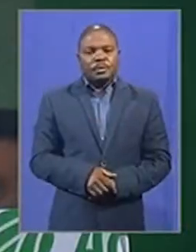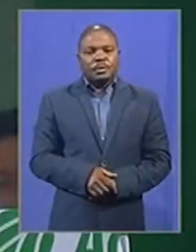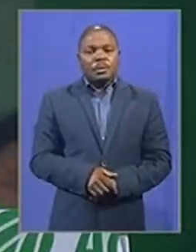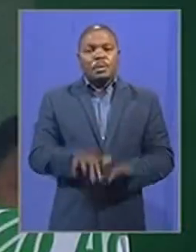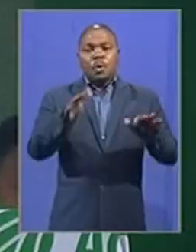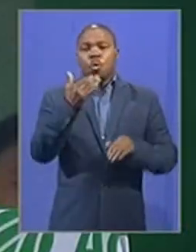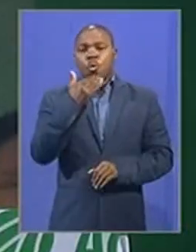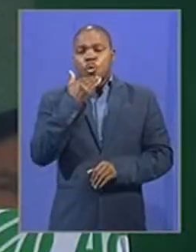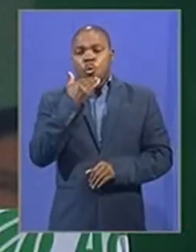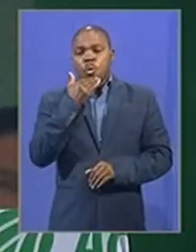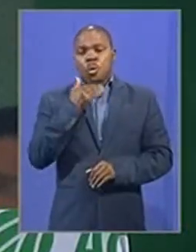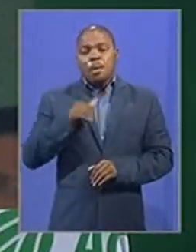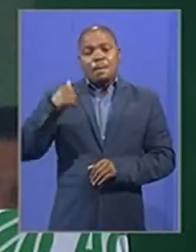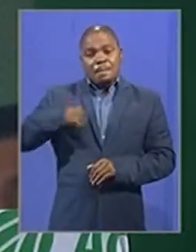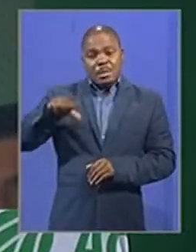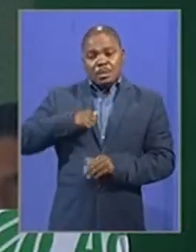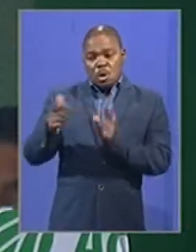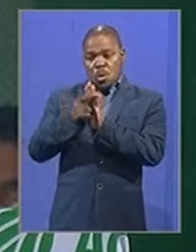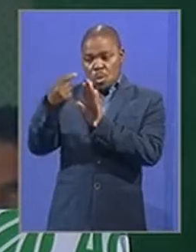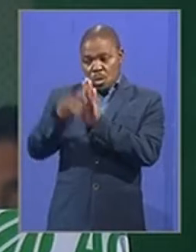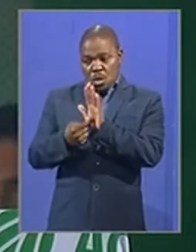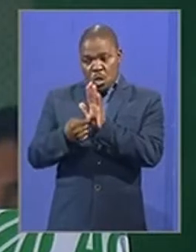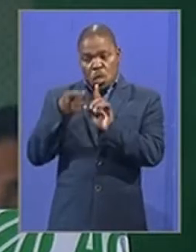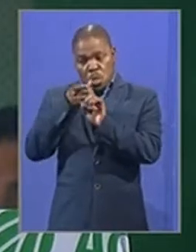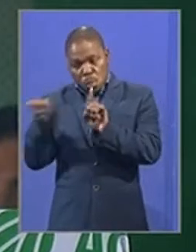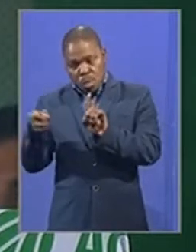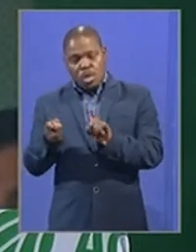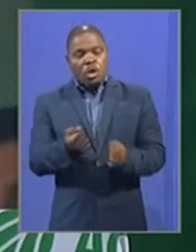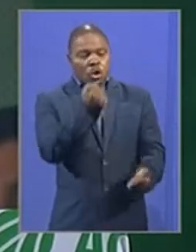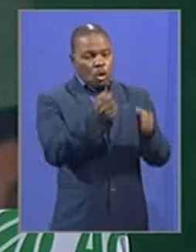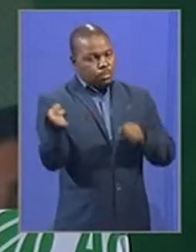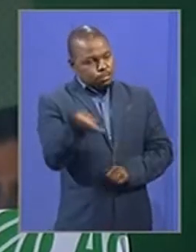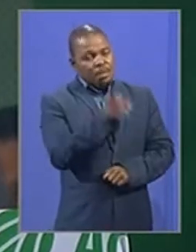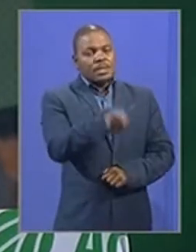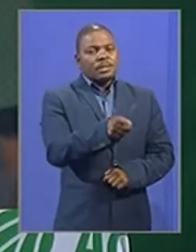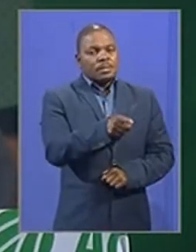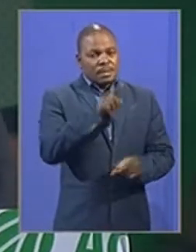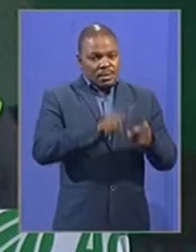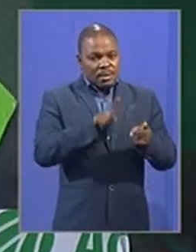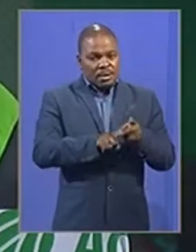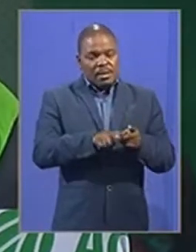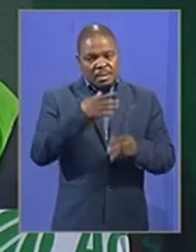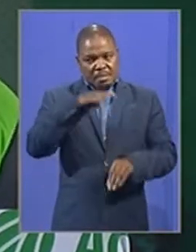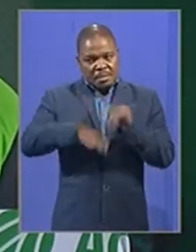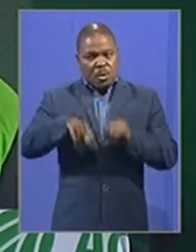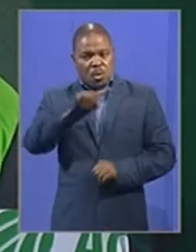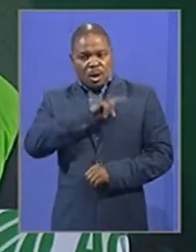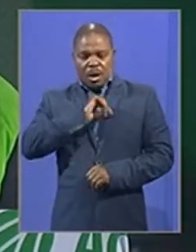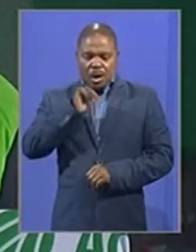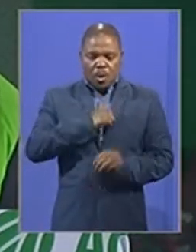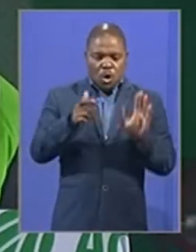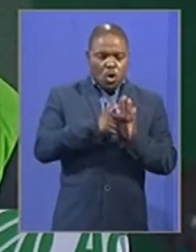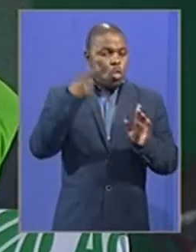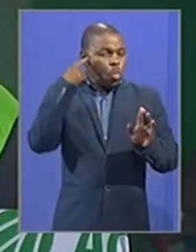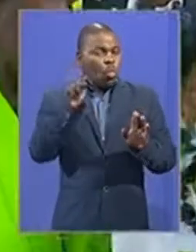our bylaws will appear before a magistrate and will face the consequences for undermining the rule of our law in